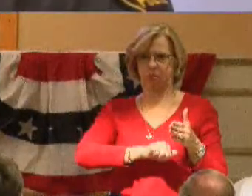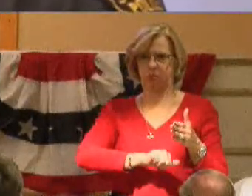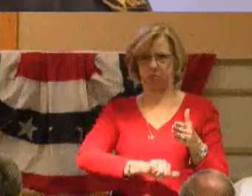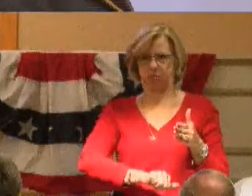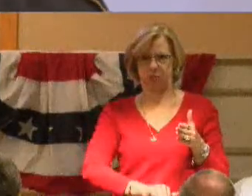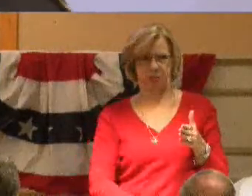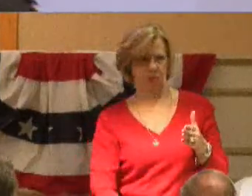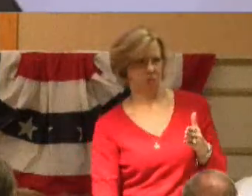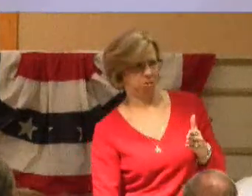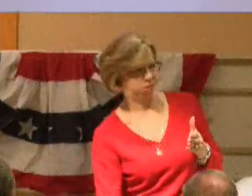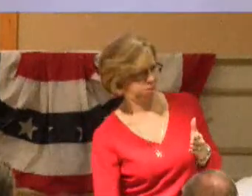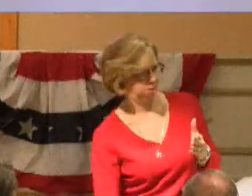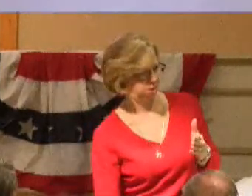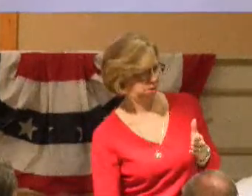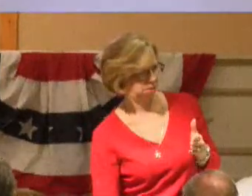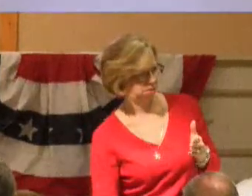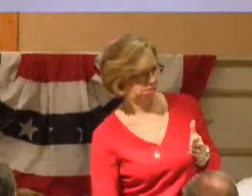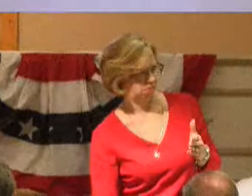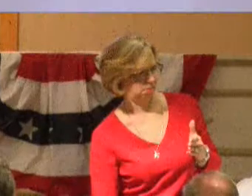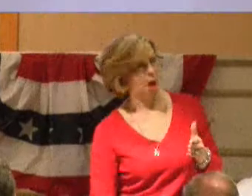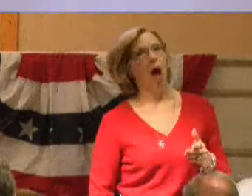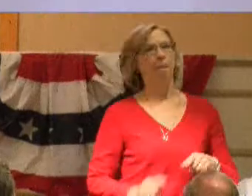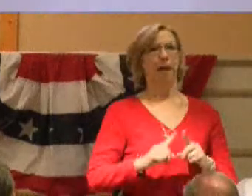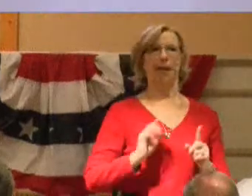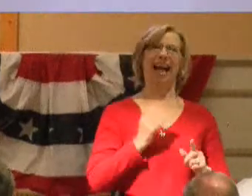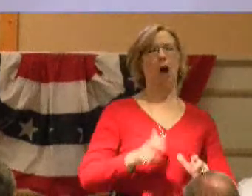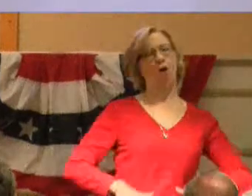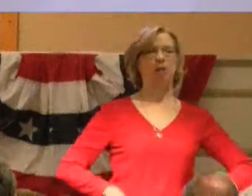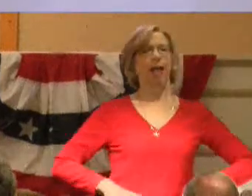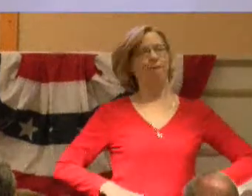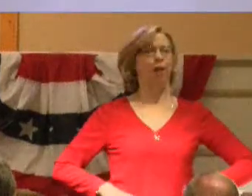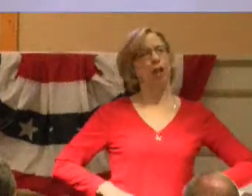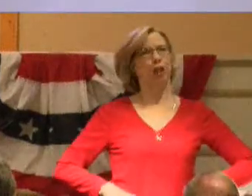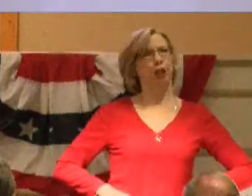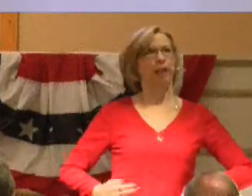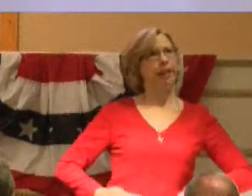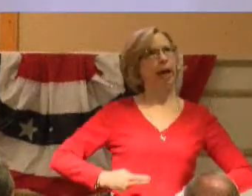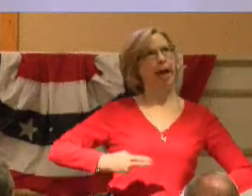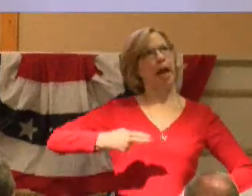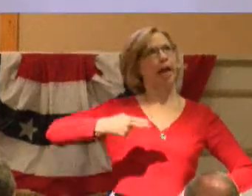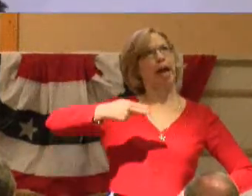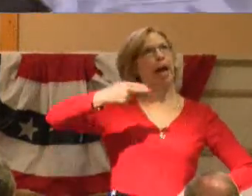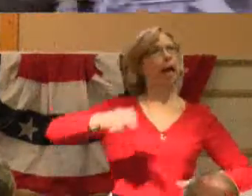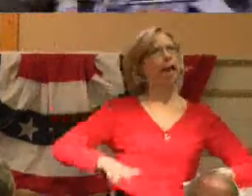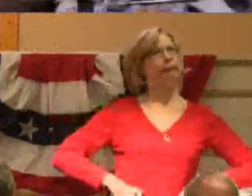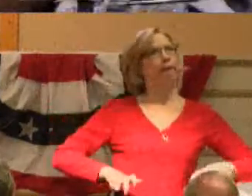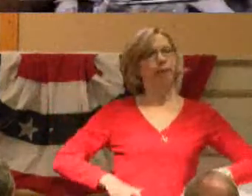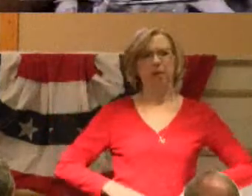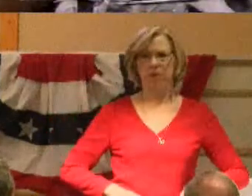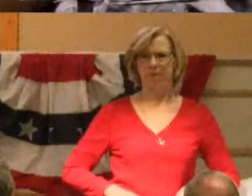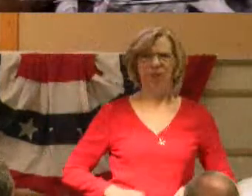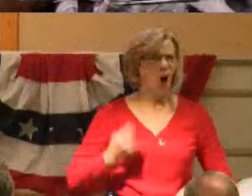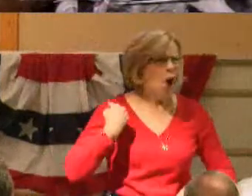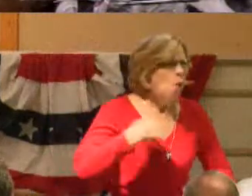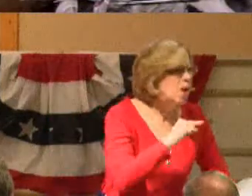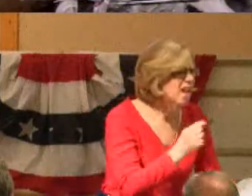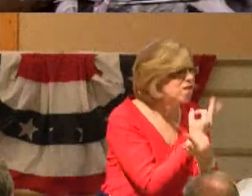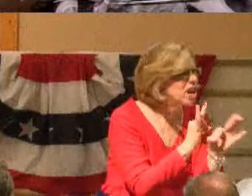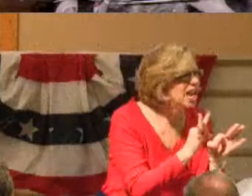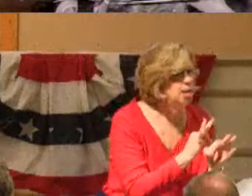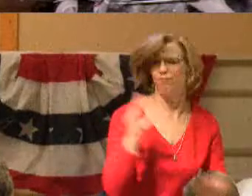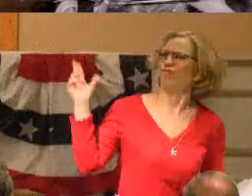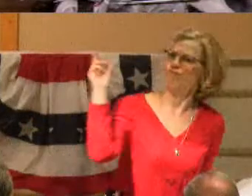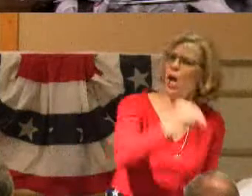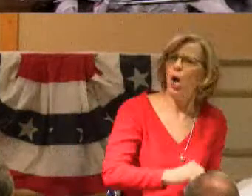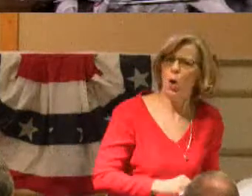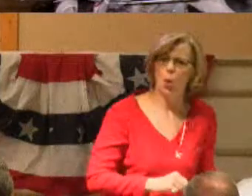is definitely on the rise. So are we free? I think not. We're not free. We